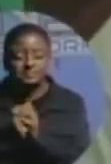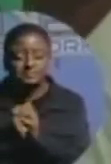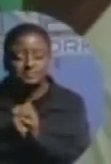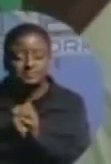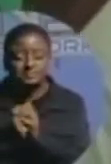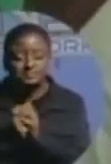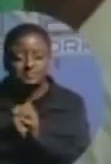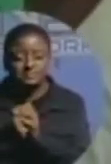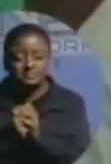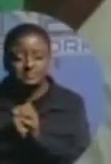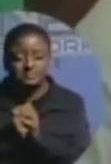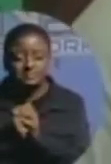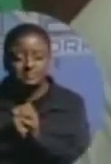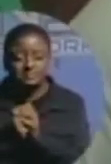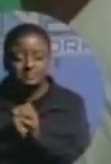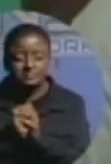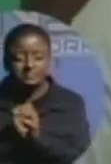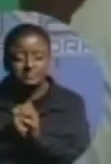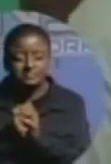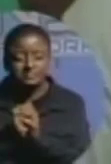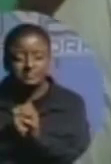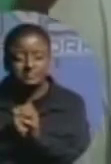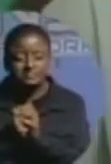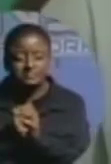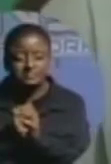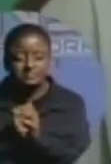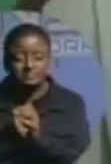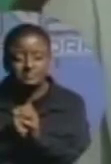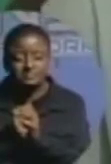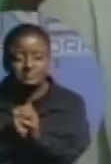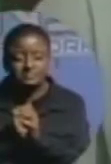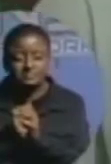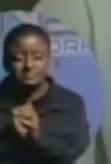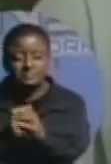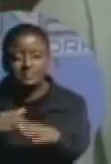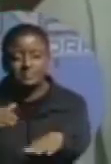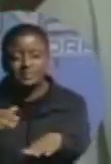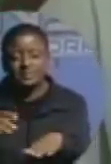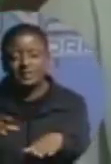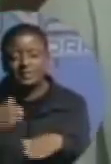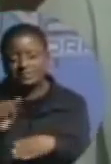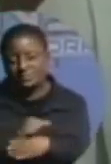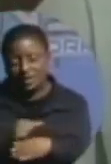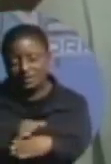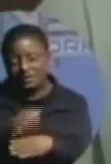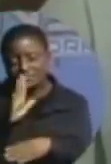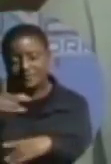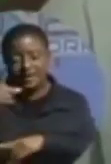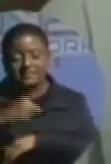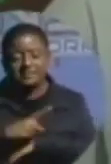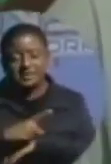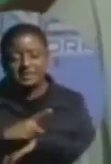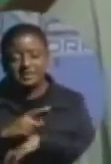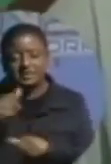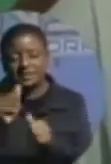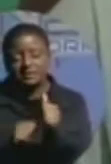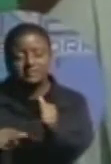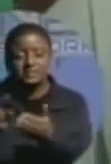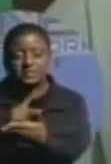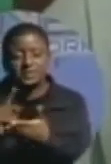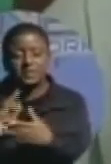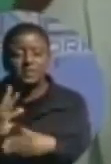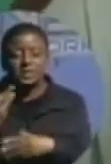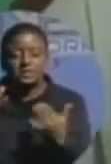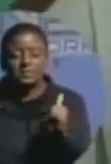and I, but I doubt, you know, on the practice like 5 days out of the week, and we play